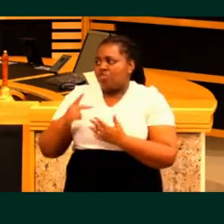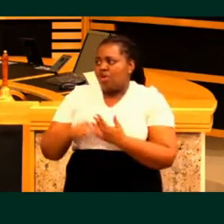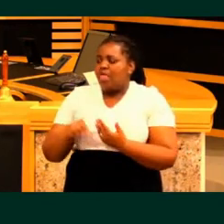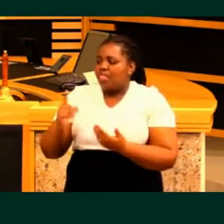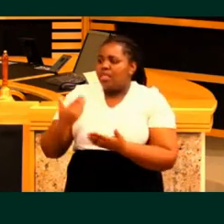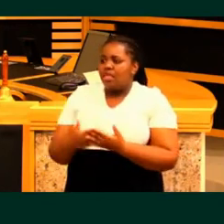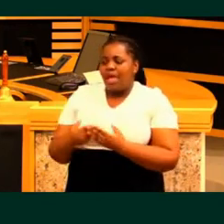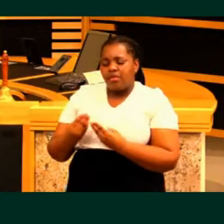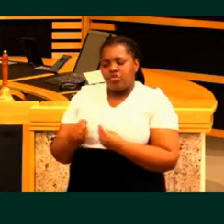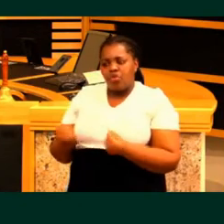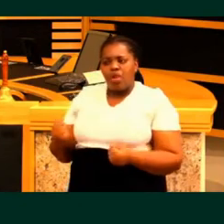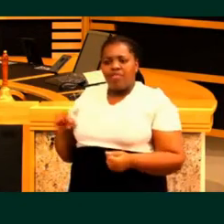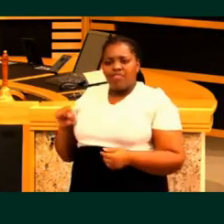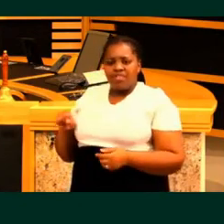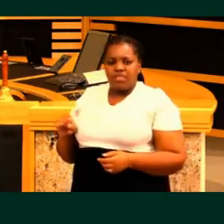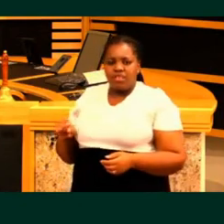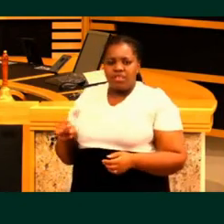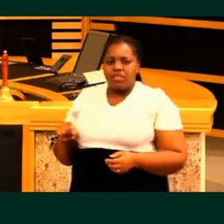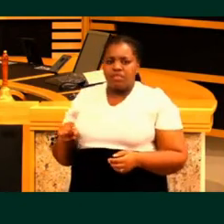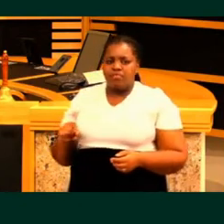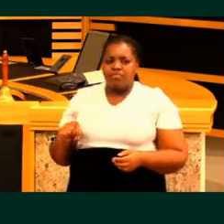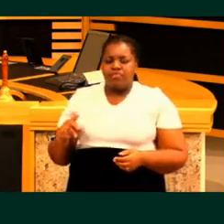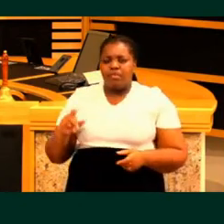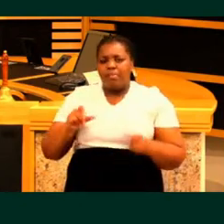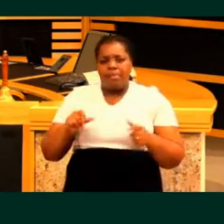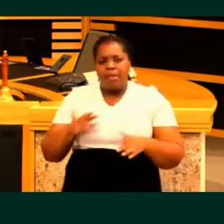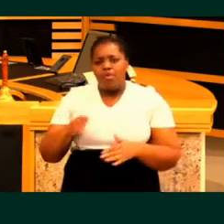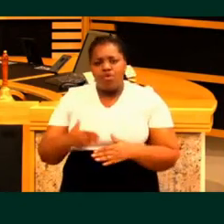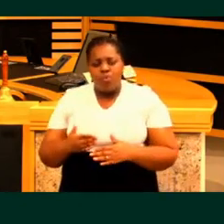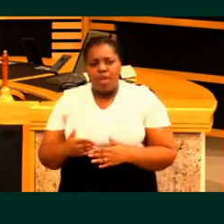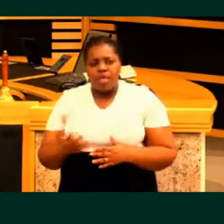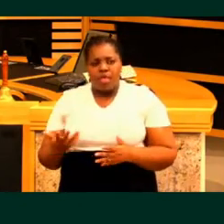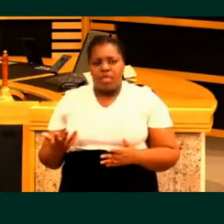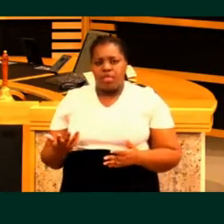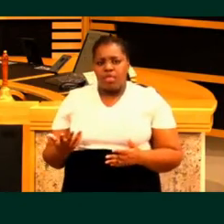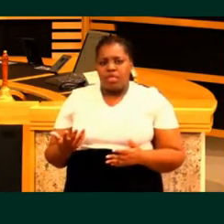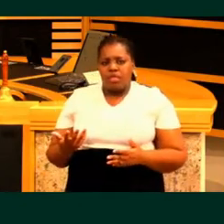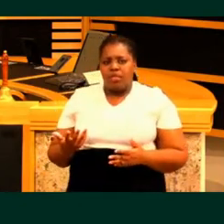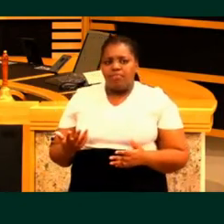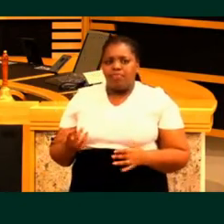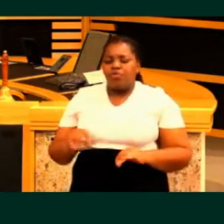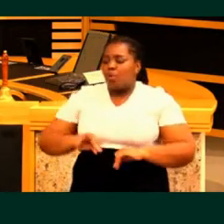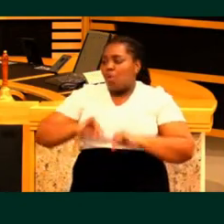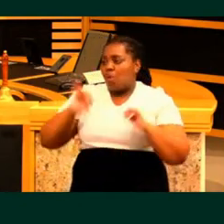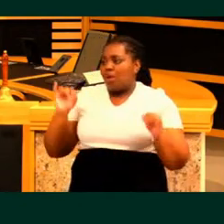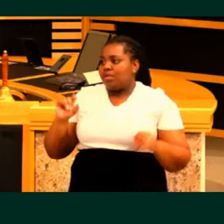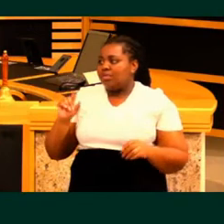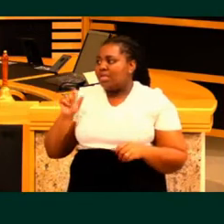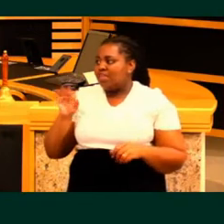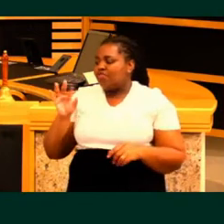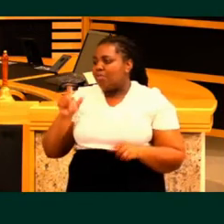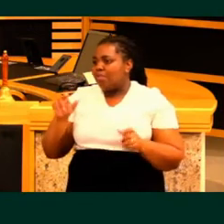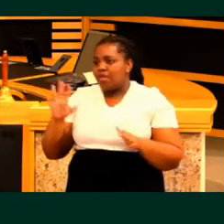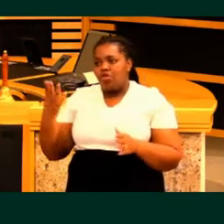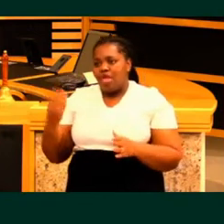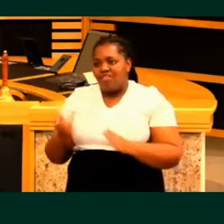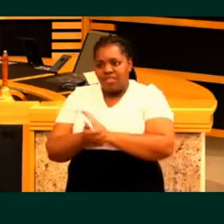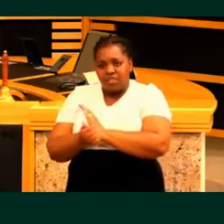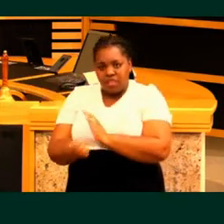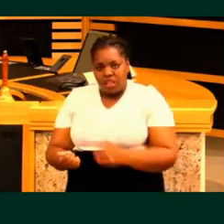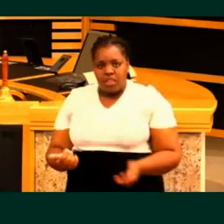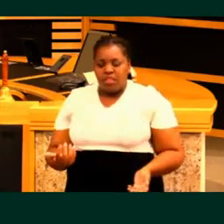this backlog address Unemployment or a portion of it especially for unskilled people